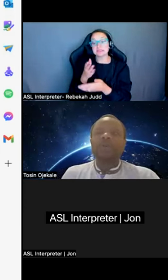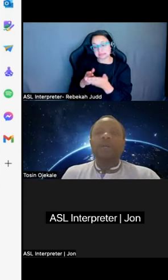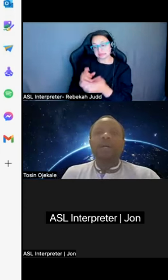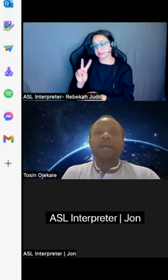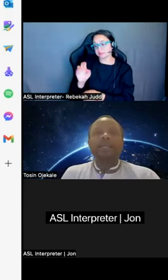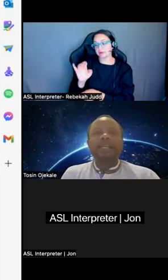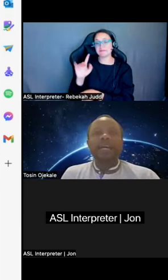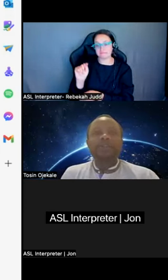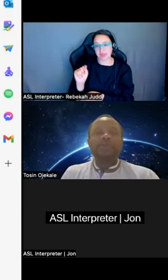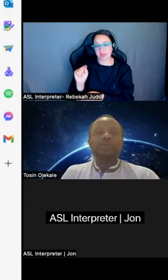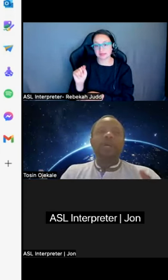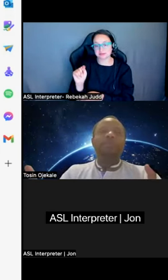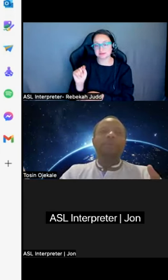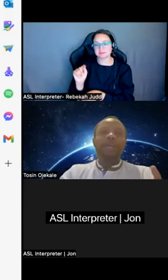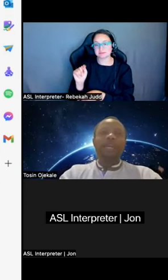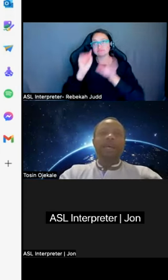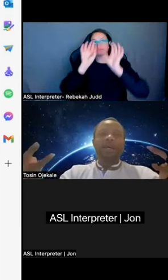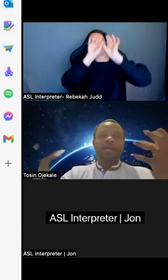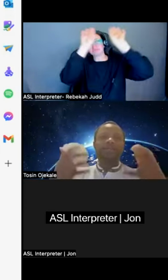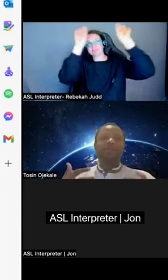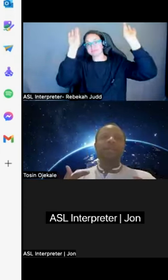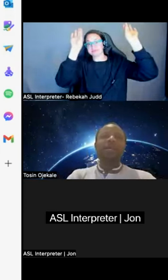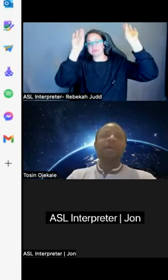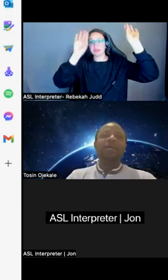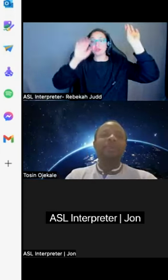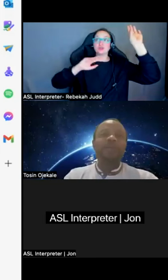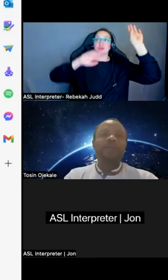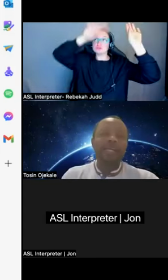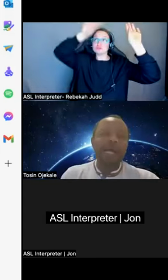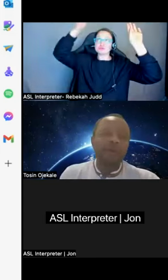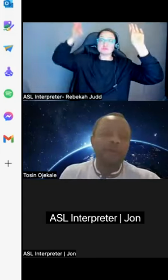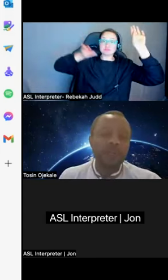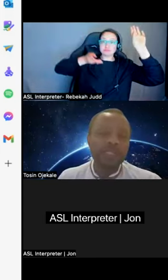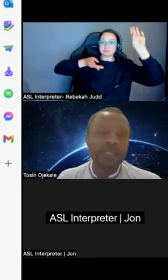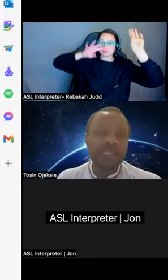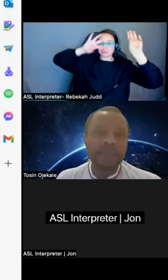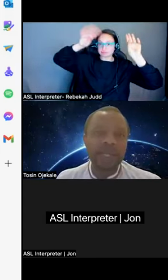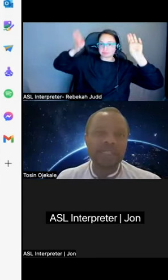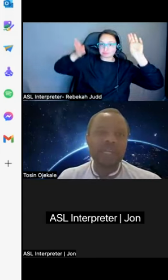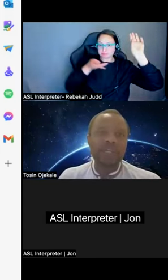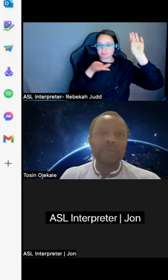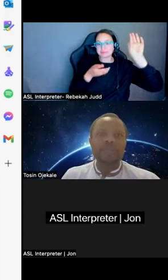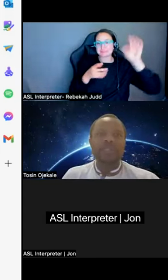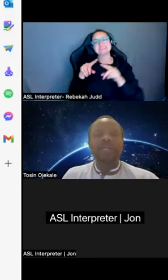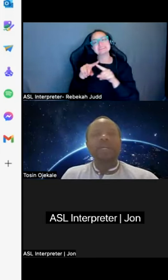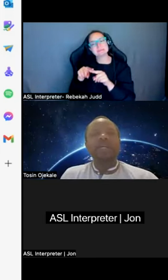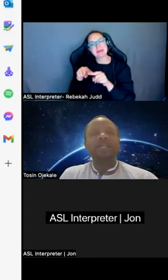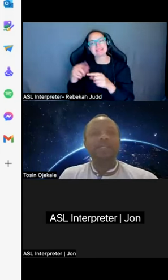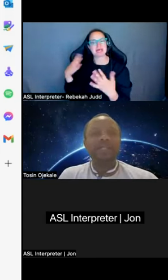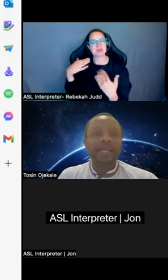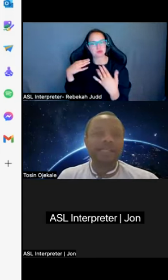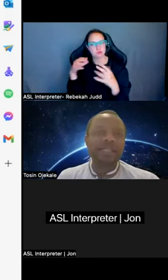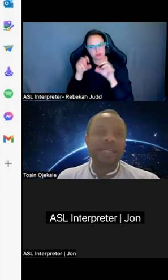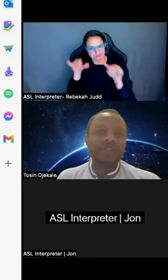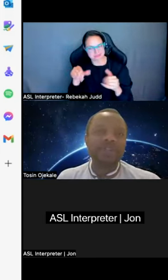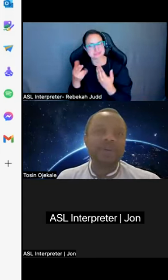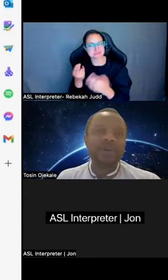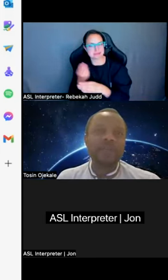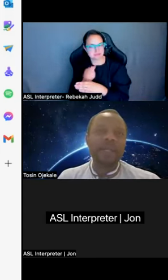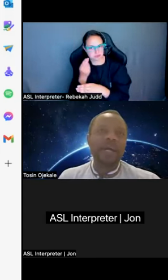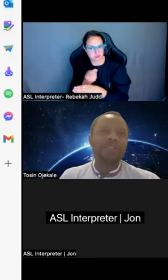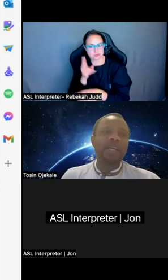So either to bring in air into the, depending on the type of cooling system that is being used in the data center.